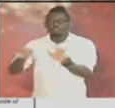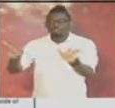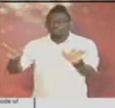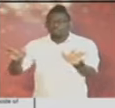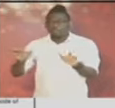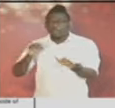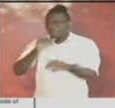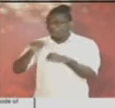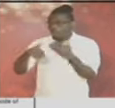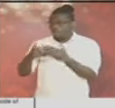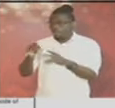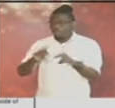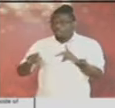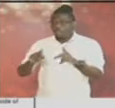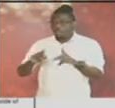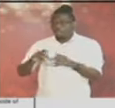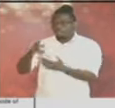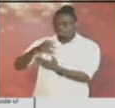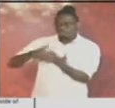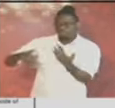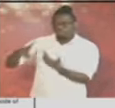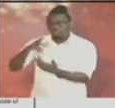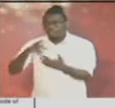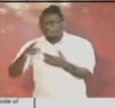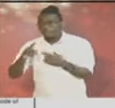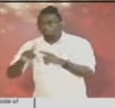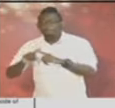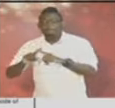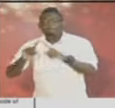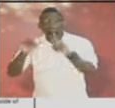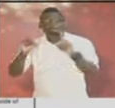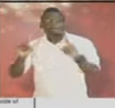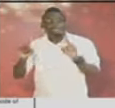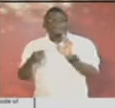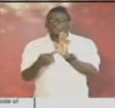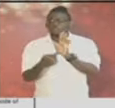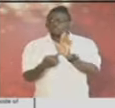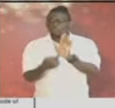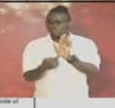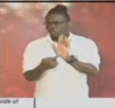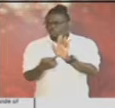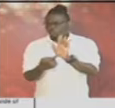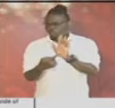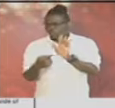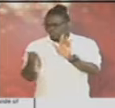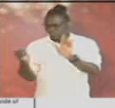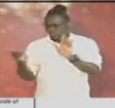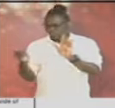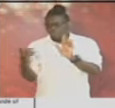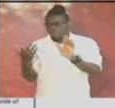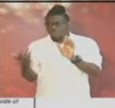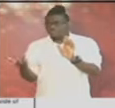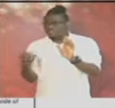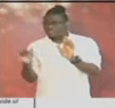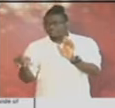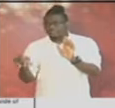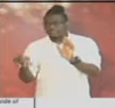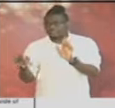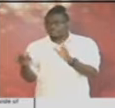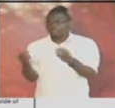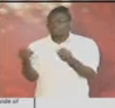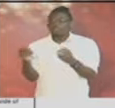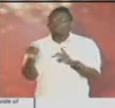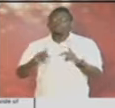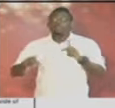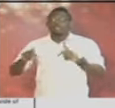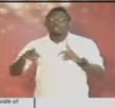the infected cases. This is really just the demonstration of the number of people who have turned